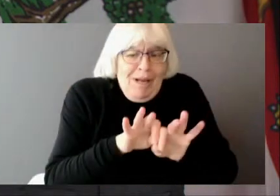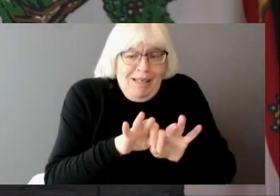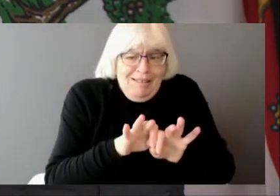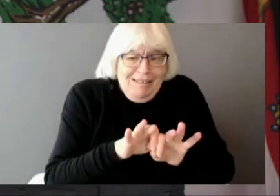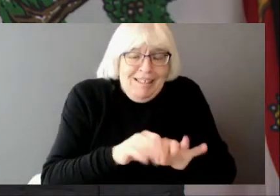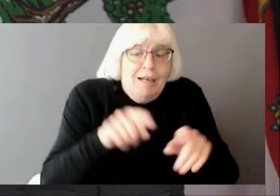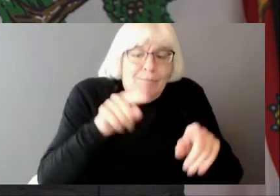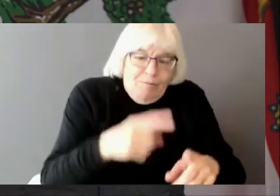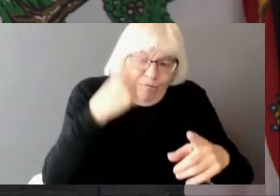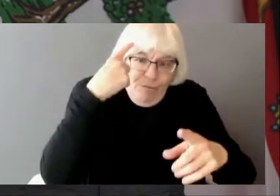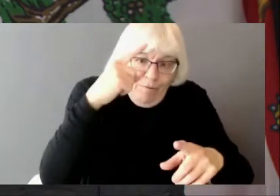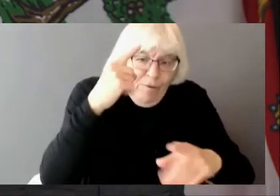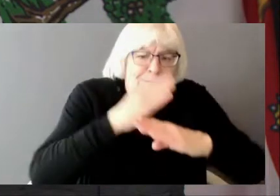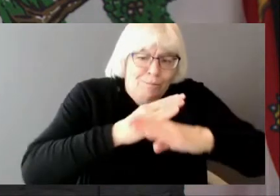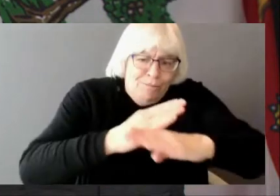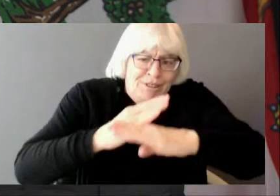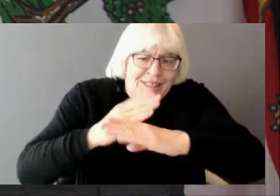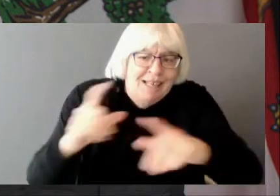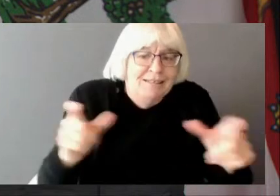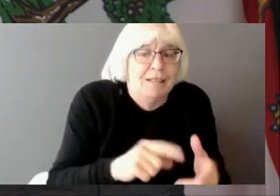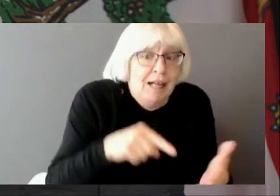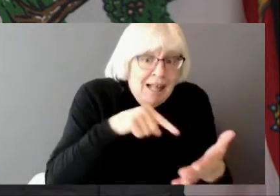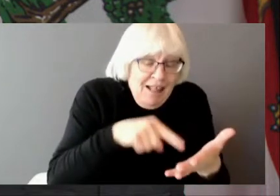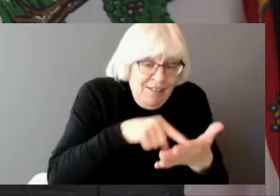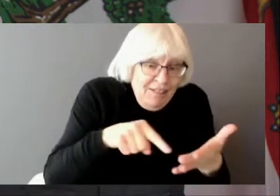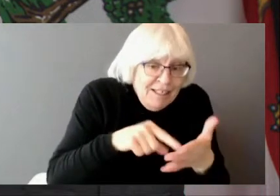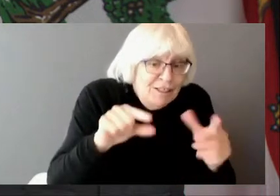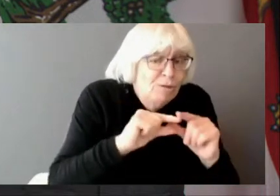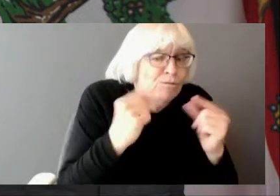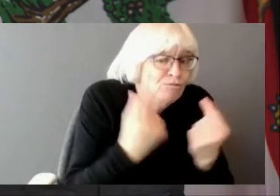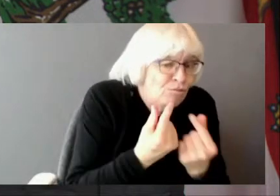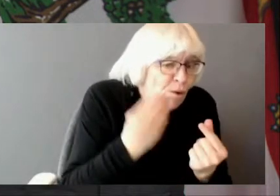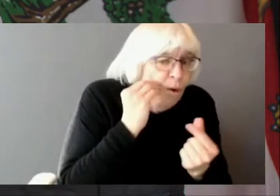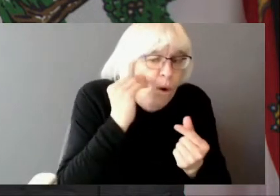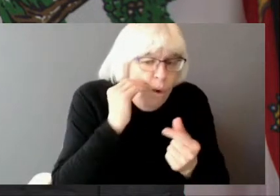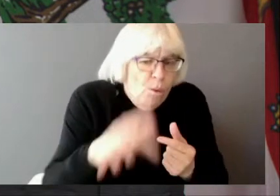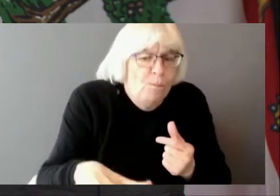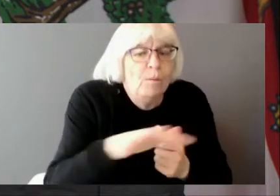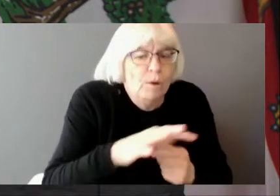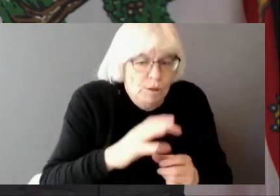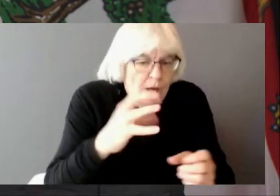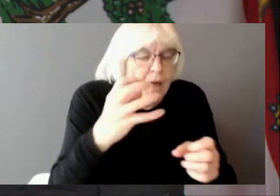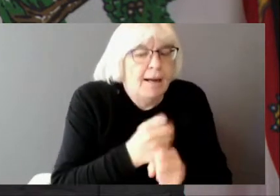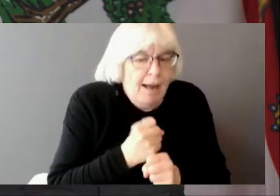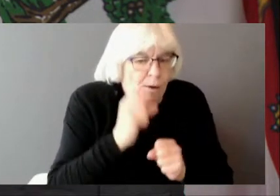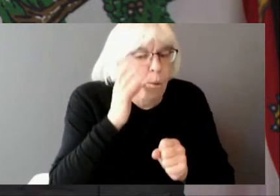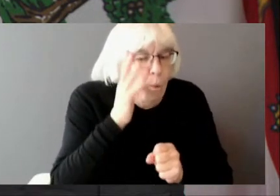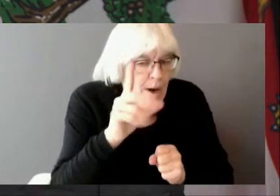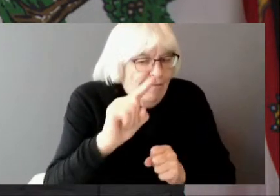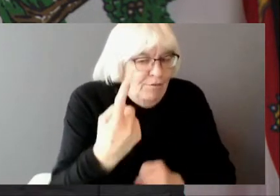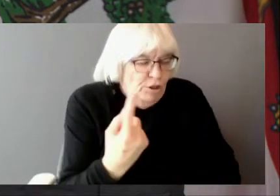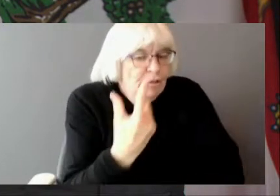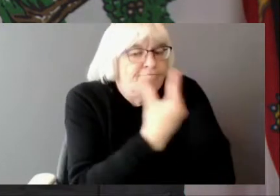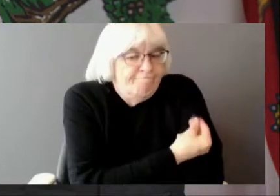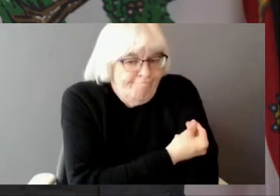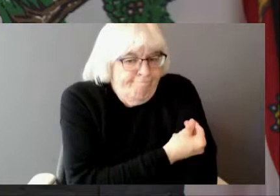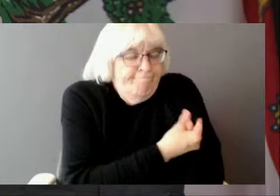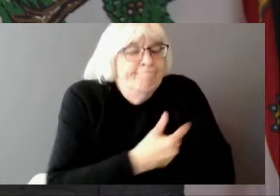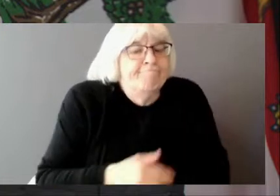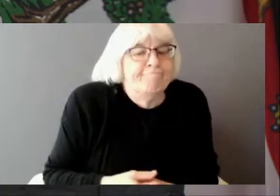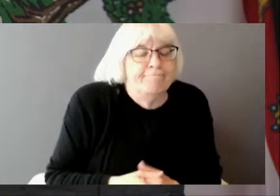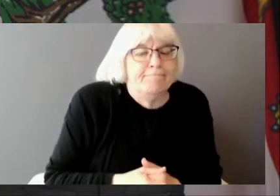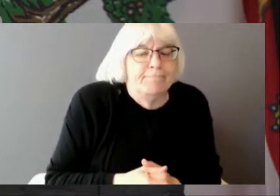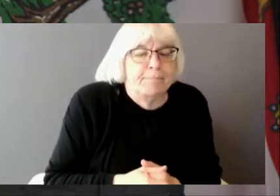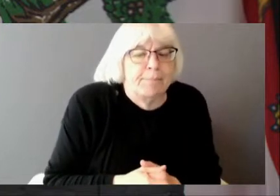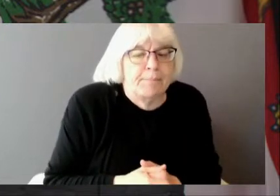started this week and today receiving their first doses as well. I want to thank everyone again, as